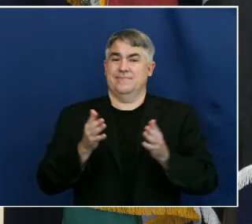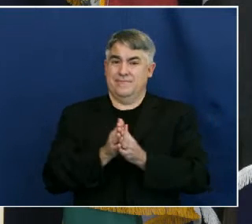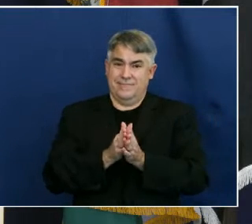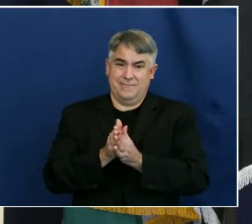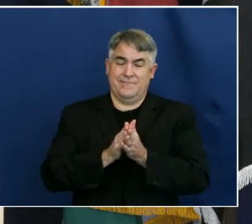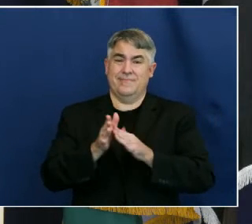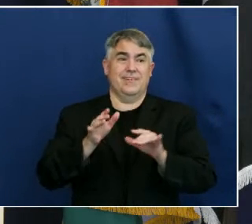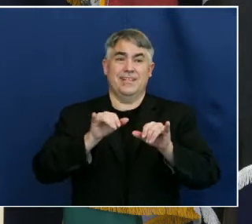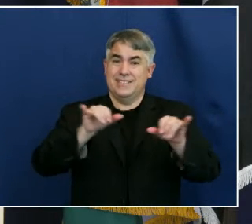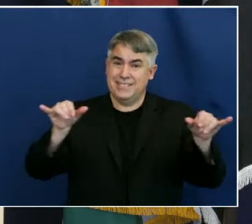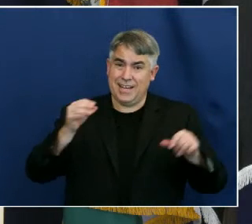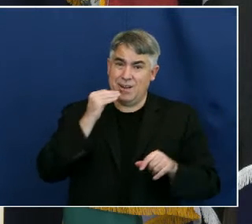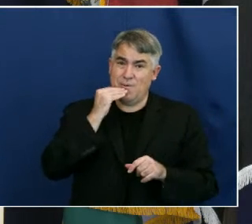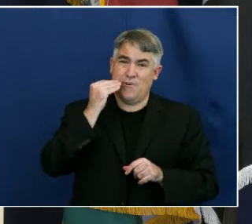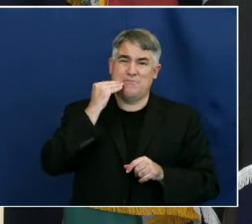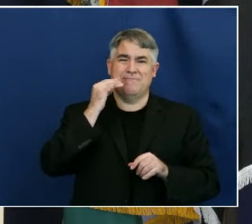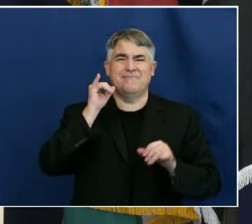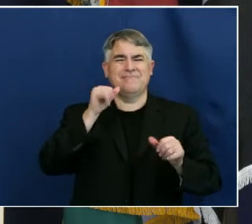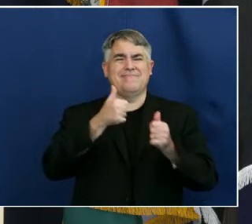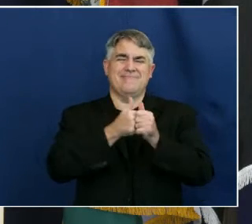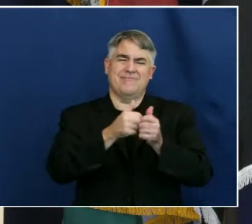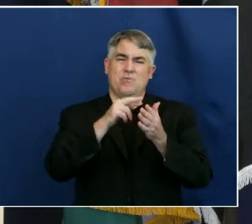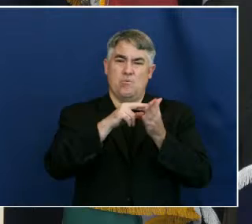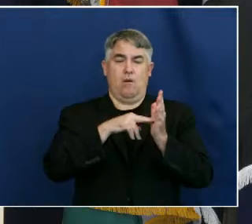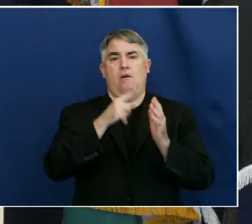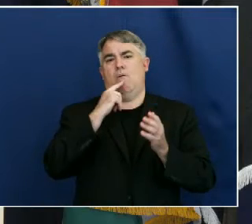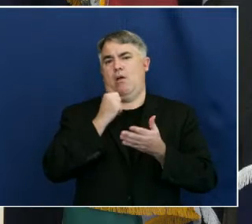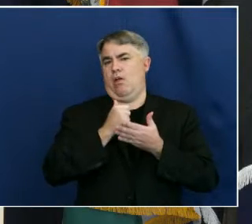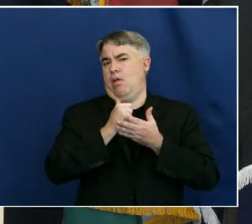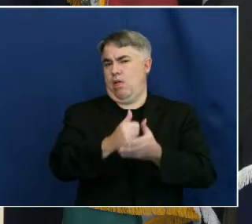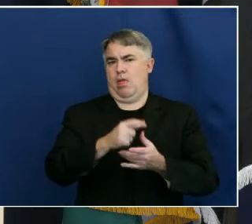home, and those precautions. So did that answer the question?